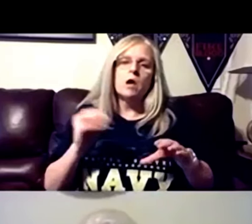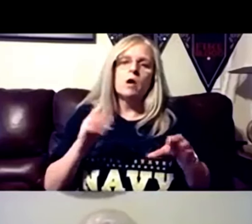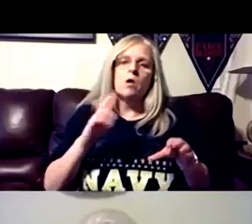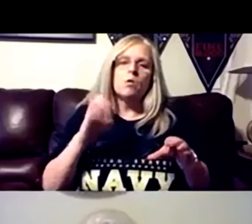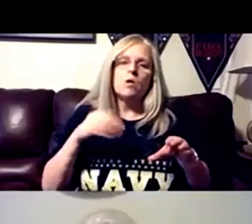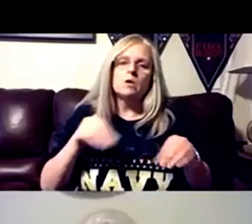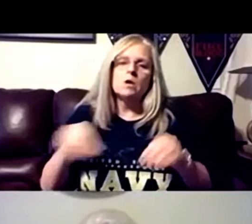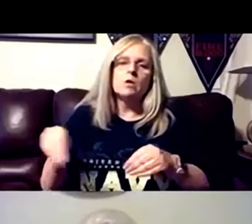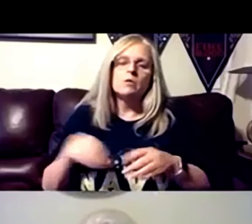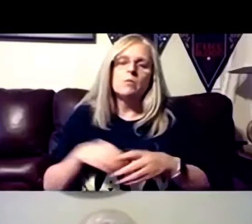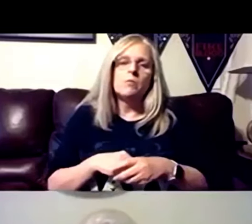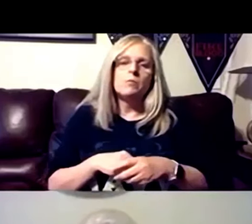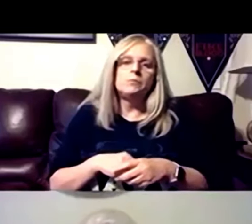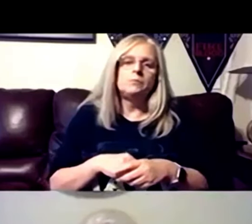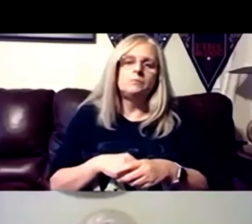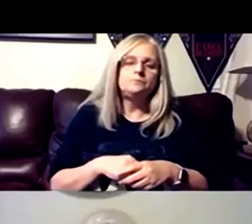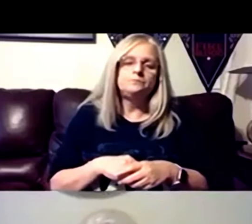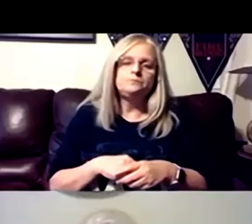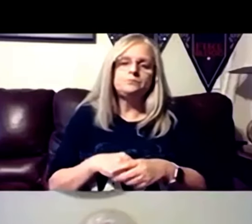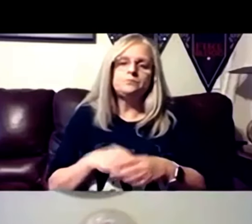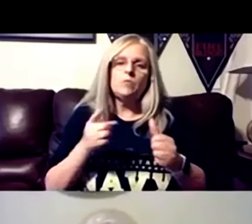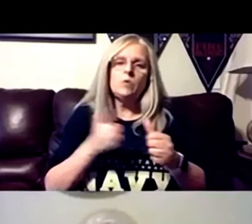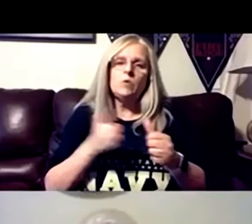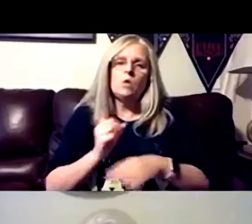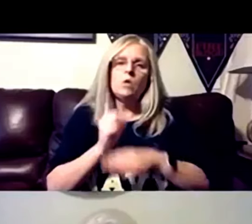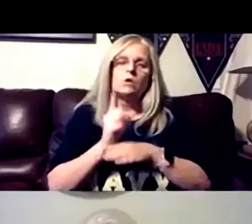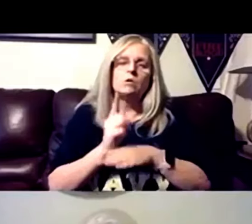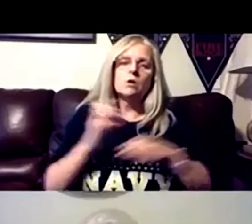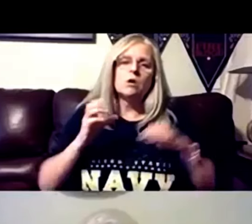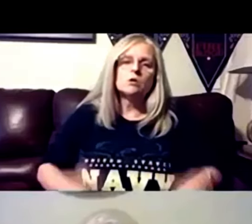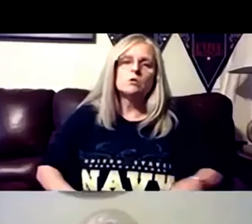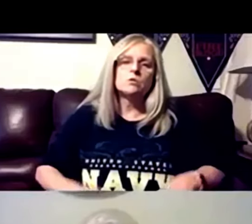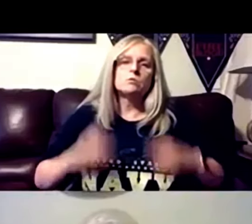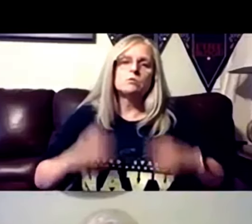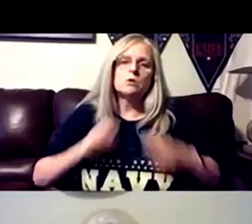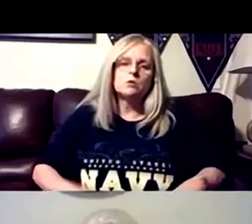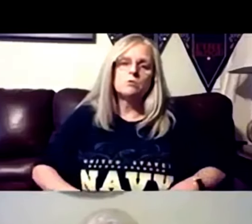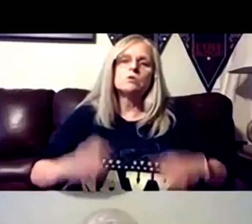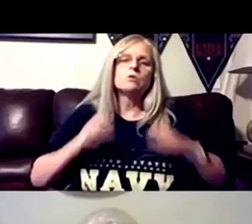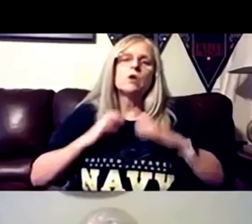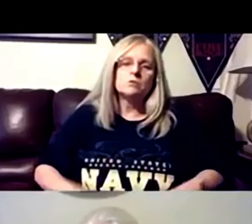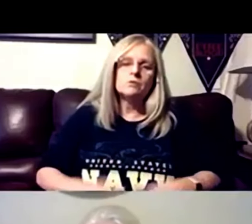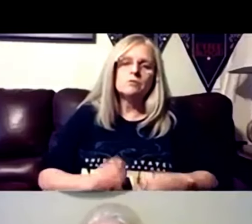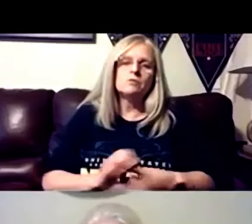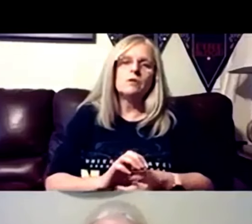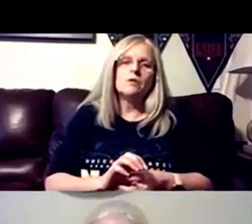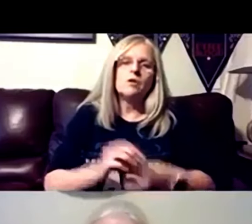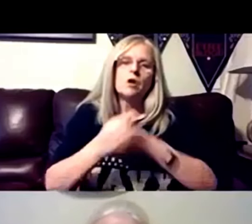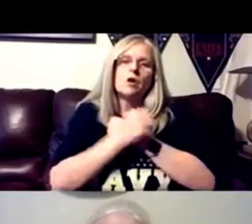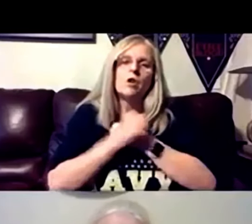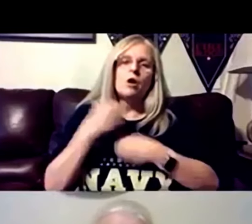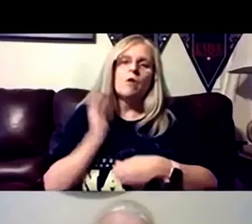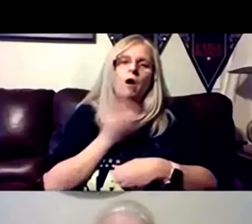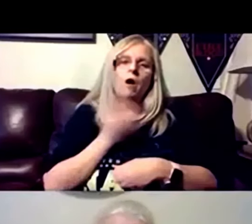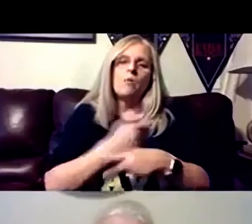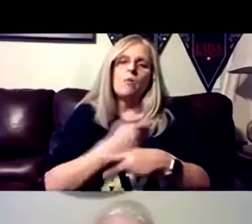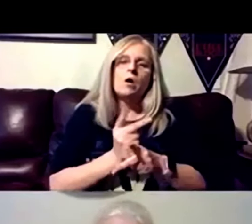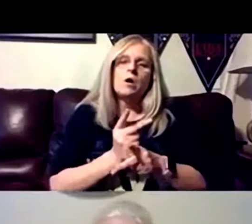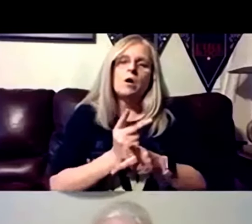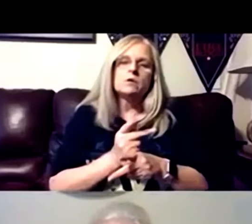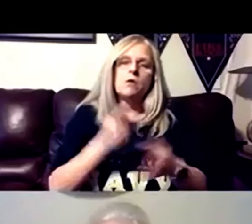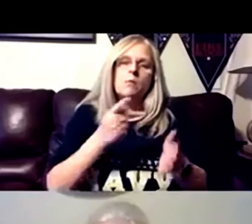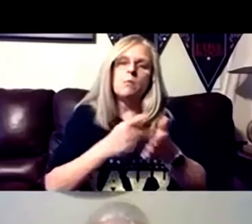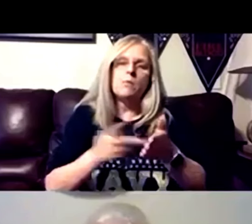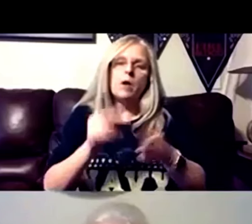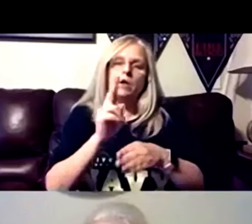is what the emphasis will be on once we launch. Customers, customers, and customers. They're going to love our products. They are going to pay to